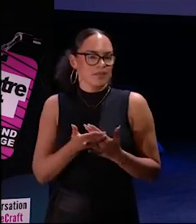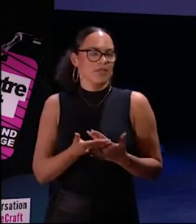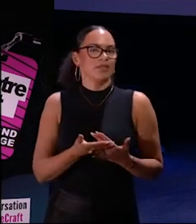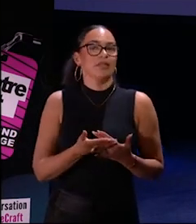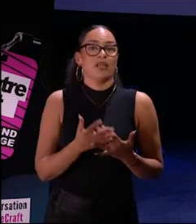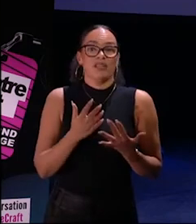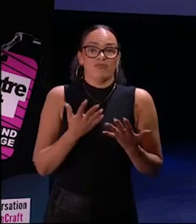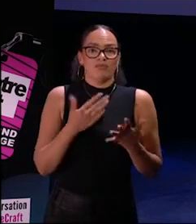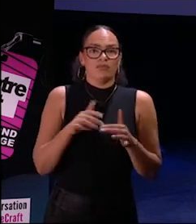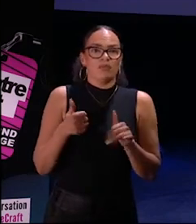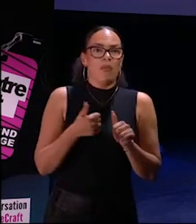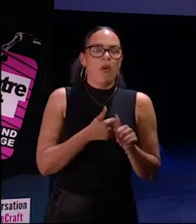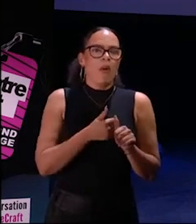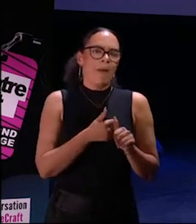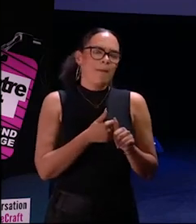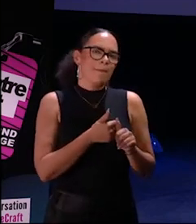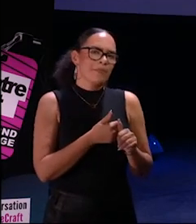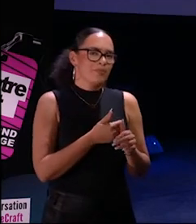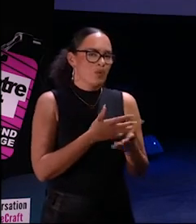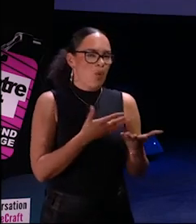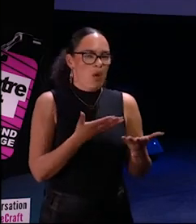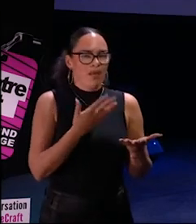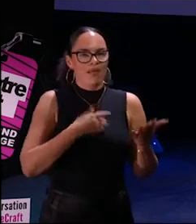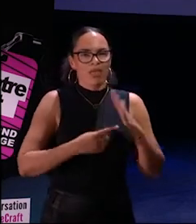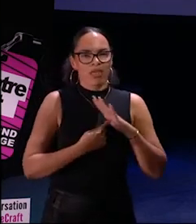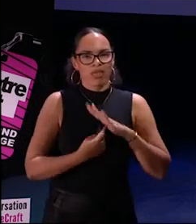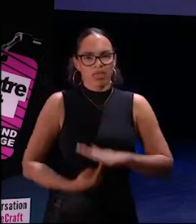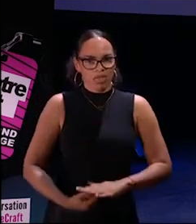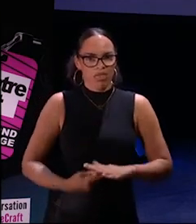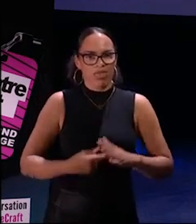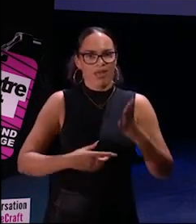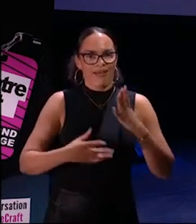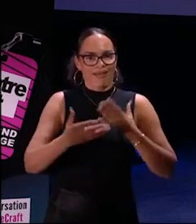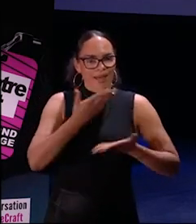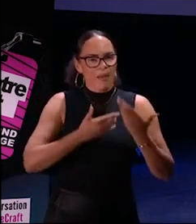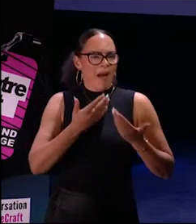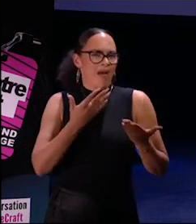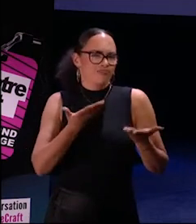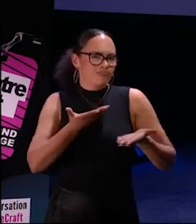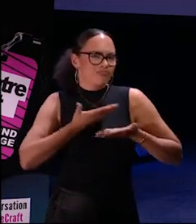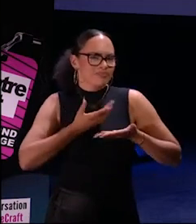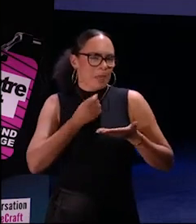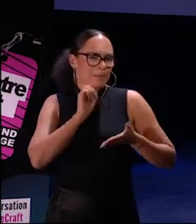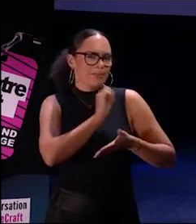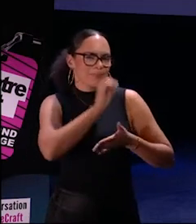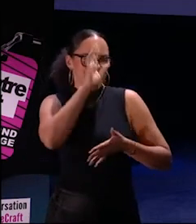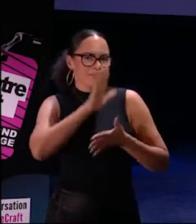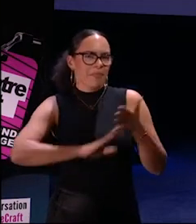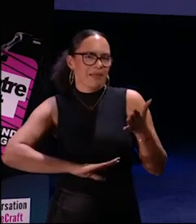to support. Perhaps you could sort of, without wanting to get us too depressed, you know, perhaps give us a flavour of what that was